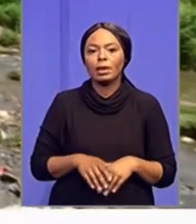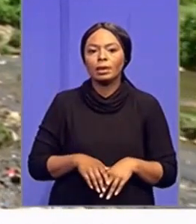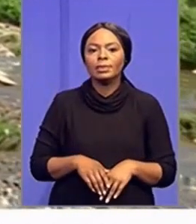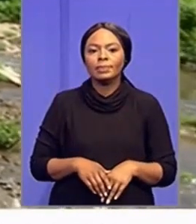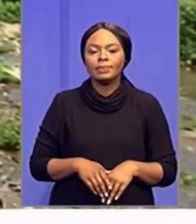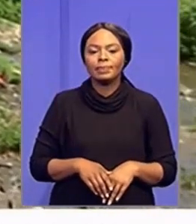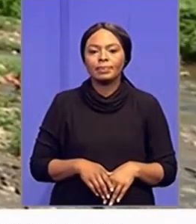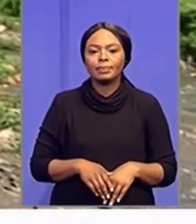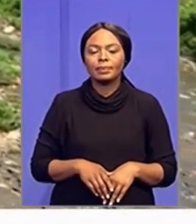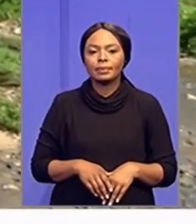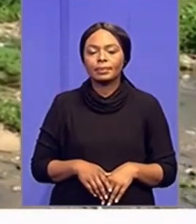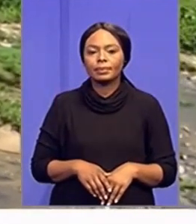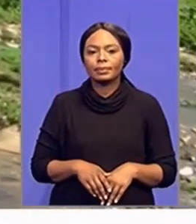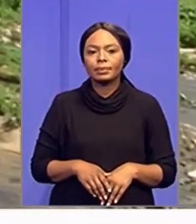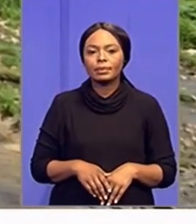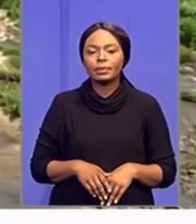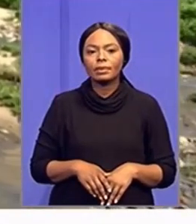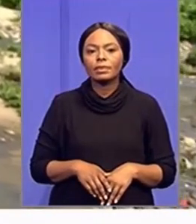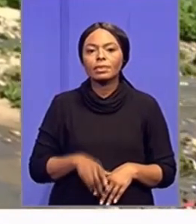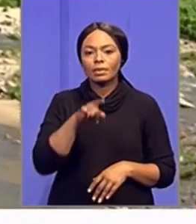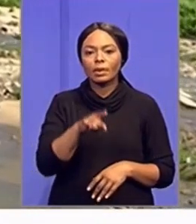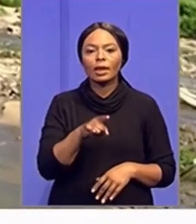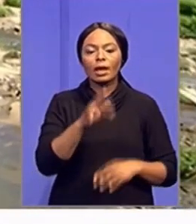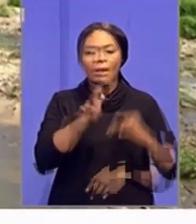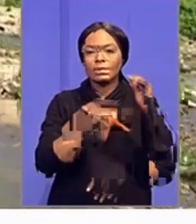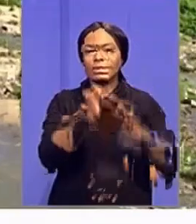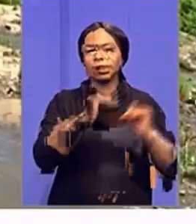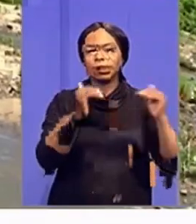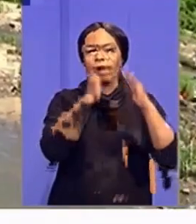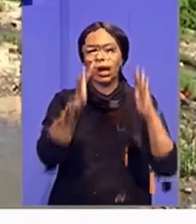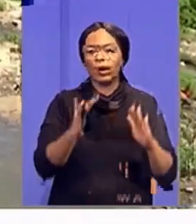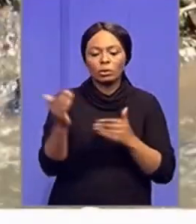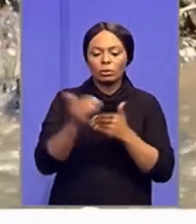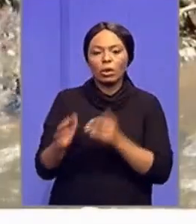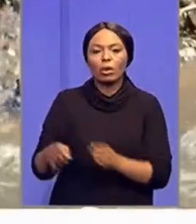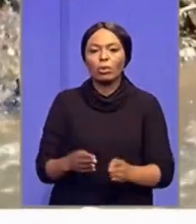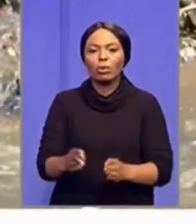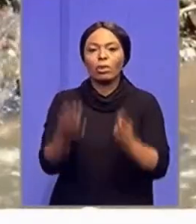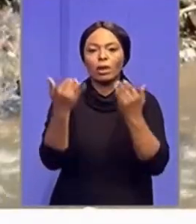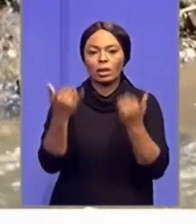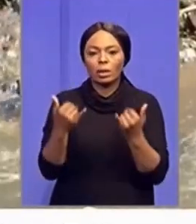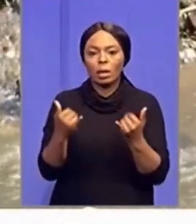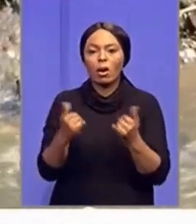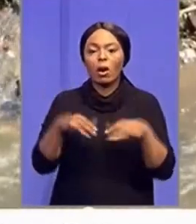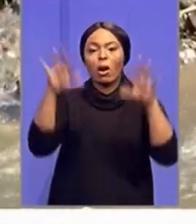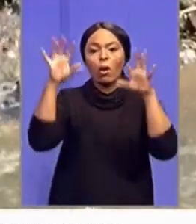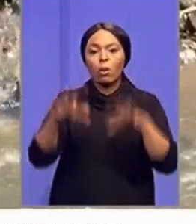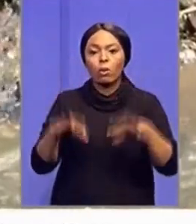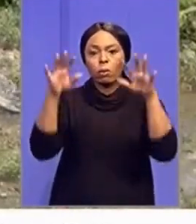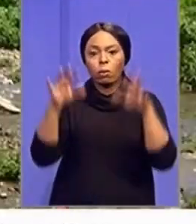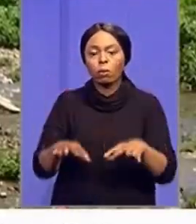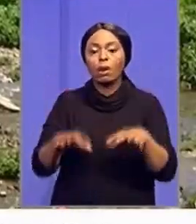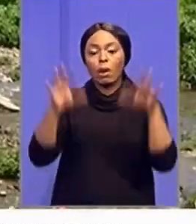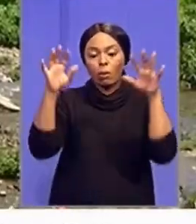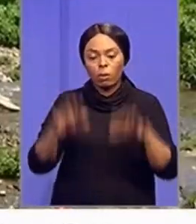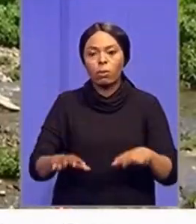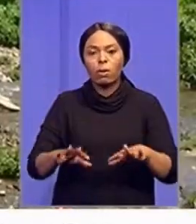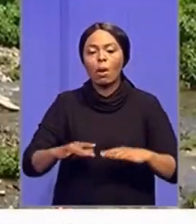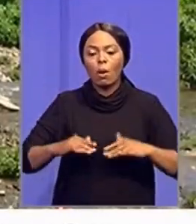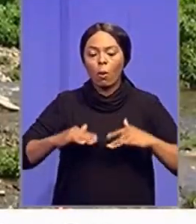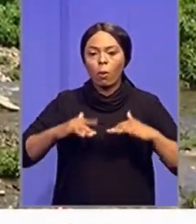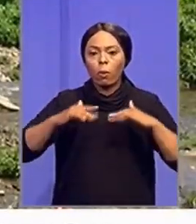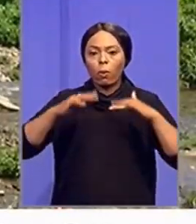Matshelo a baagi ba ba agileng go bapa le dintshi tsa noka a iphitlhela a le mo kotsing ka dinako tsa merwalela. Baagi ba ba re batlhankedi ba masepala ba